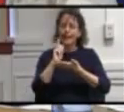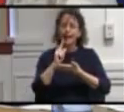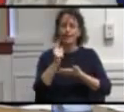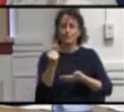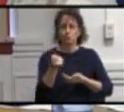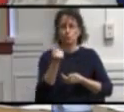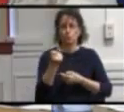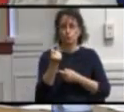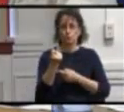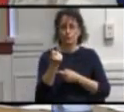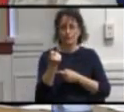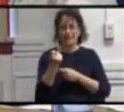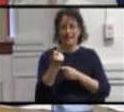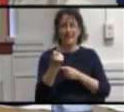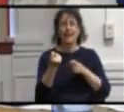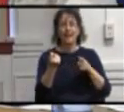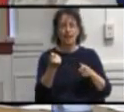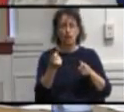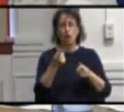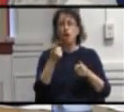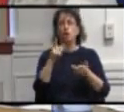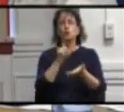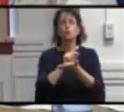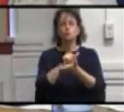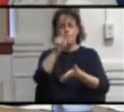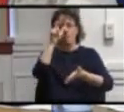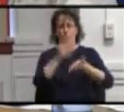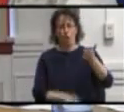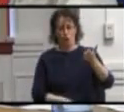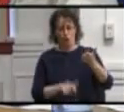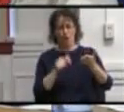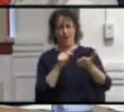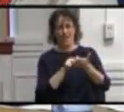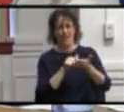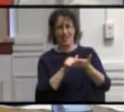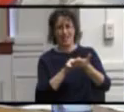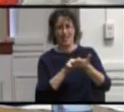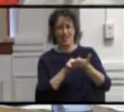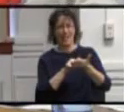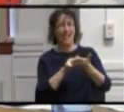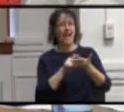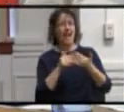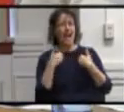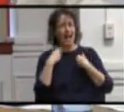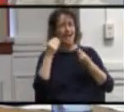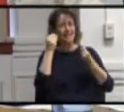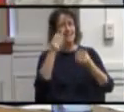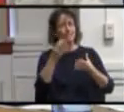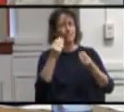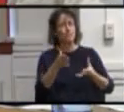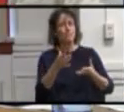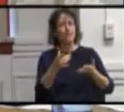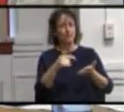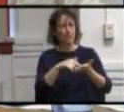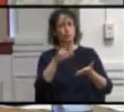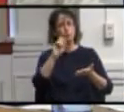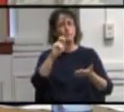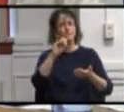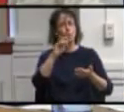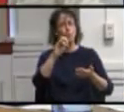manager search process that really was and should have remained confidential at the time. It's